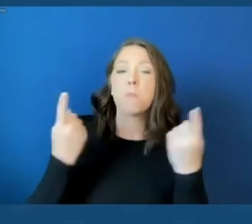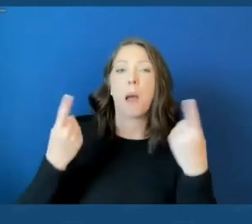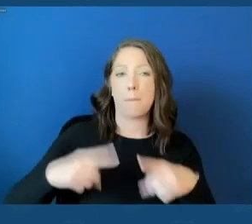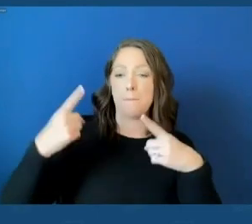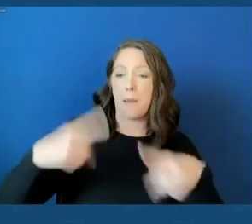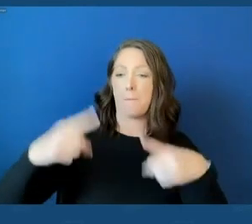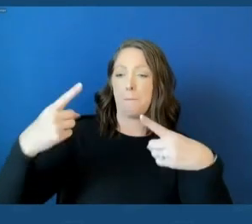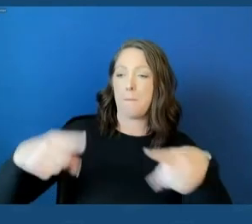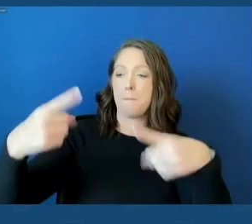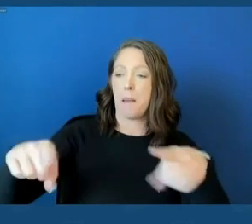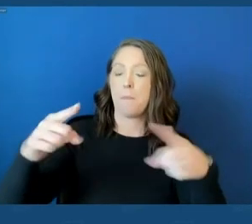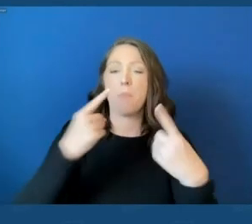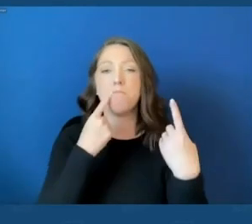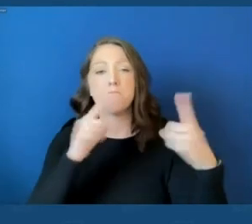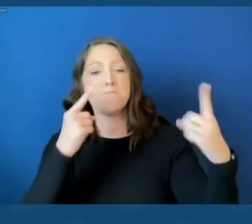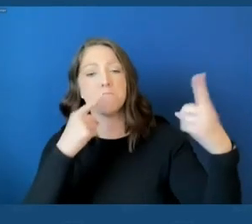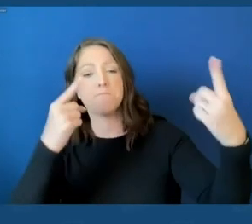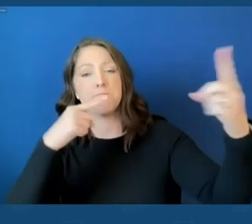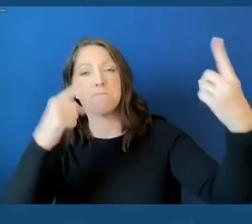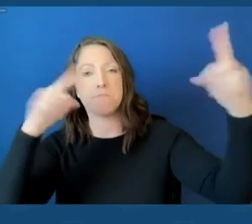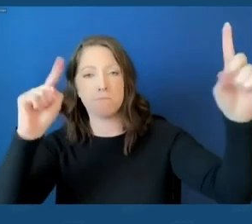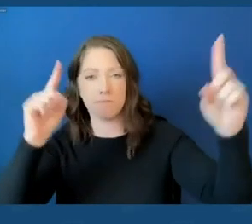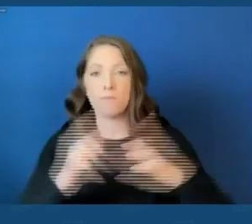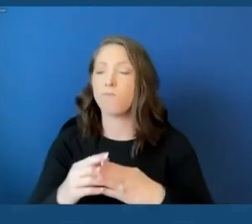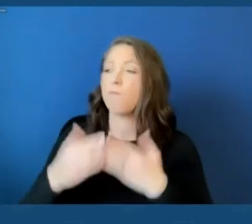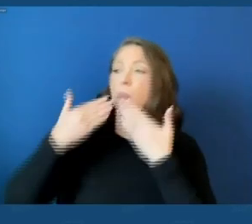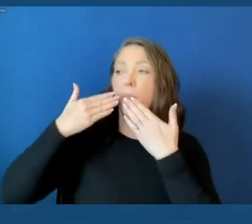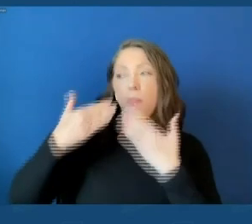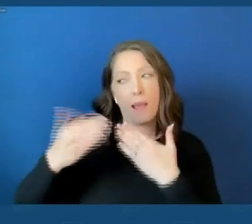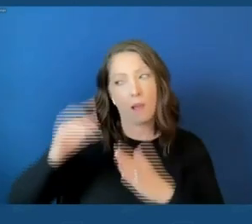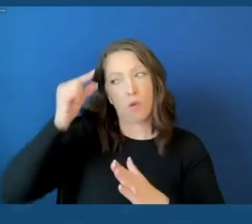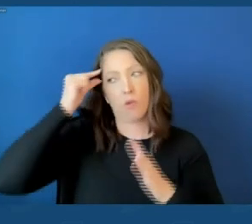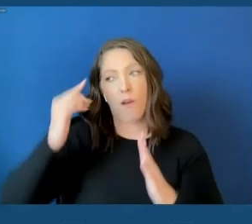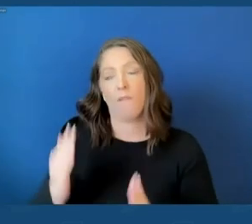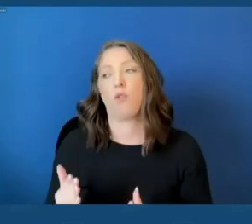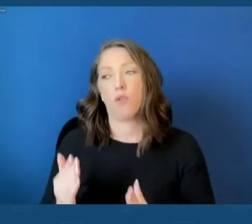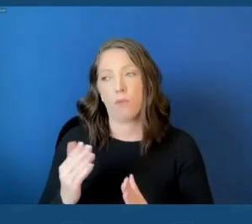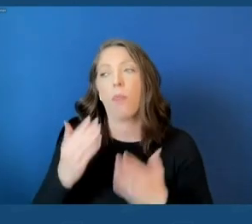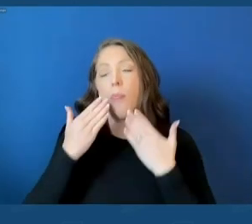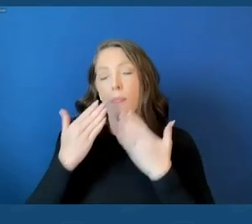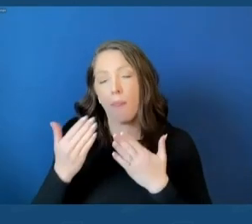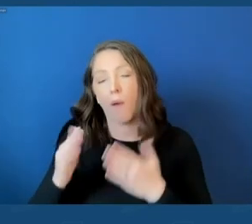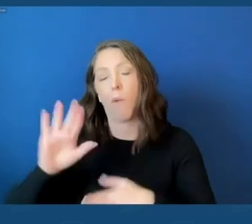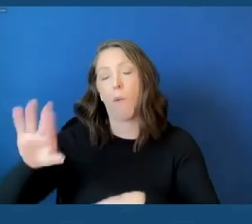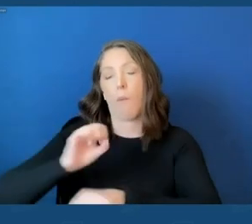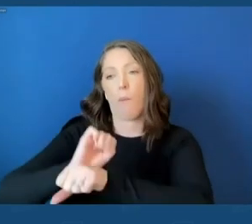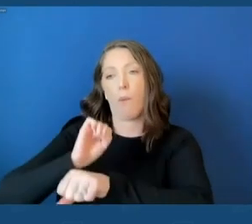to us on Long Island. Governor, thank you for everything you've done.